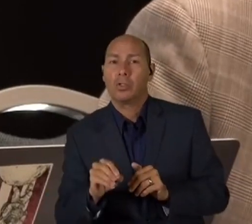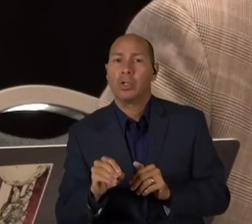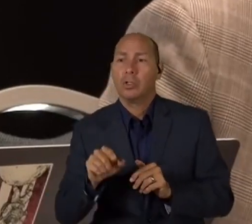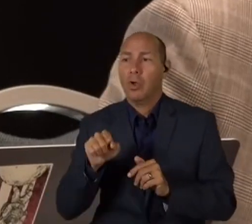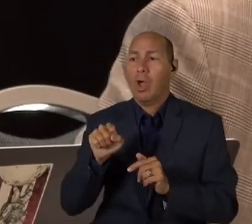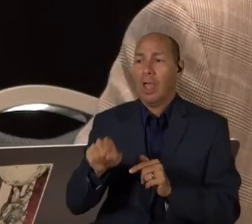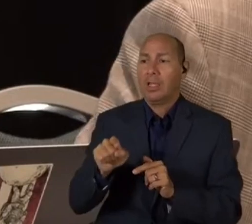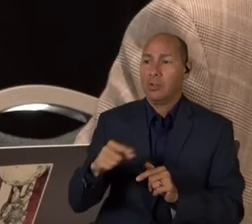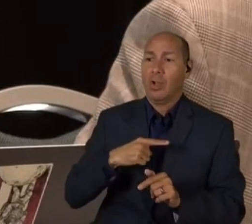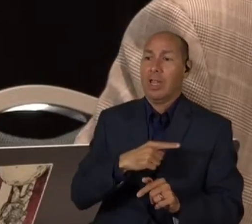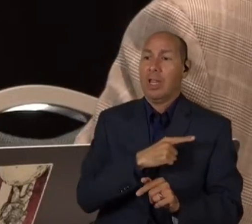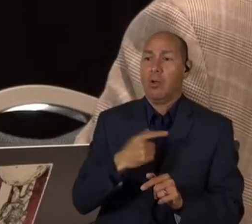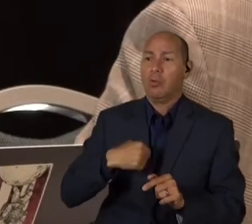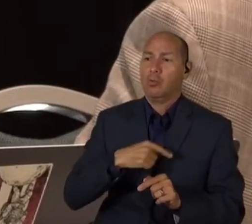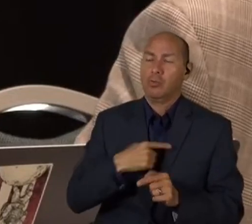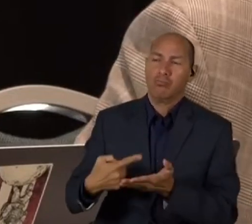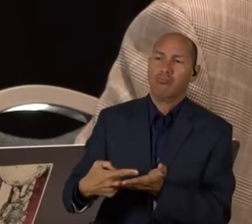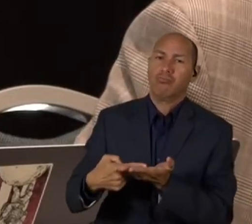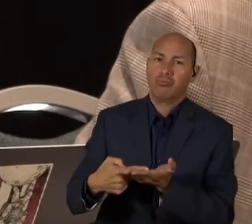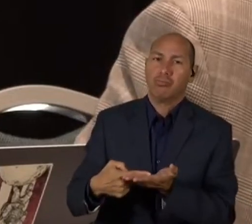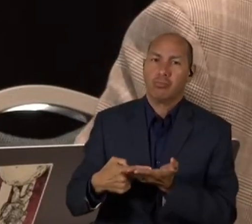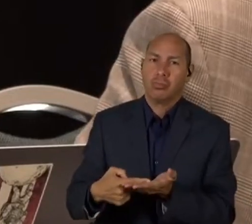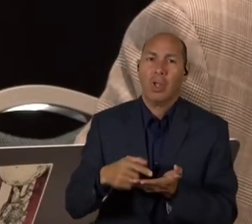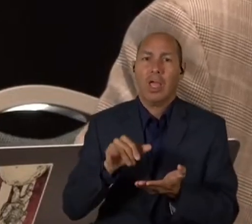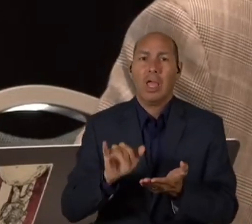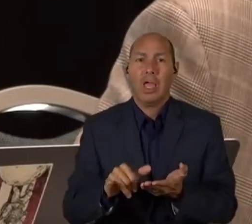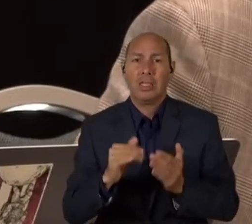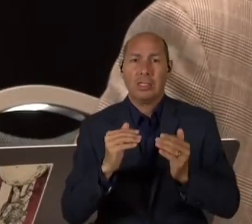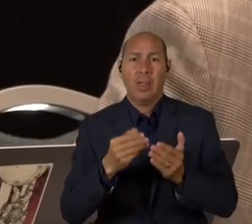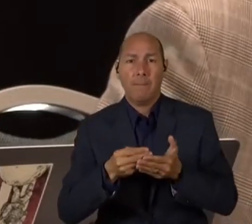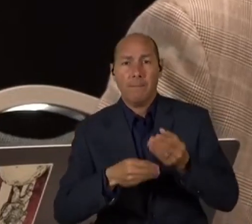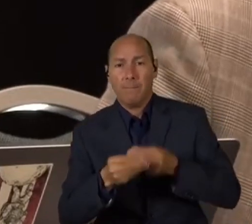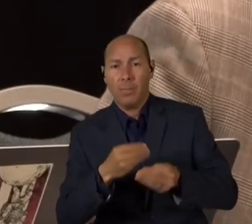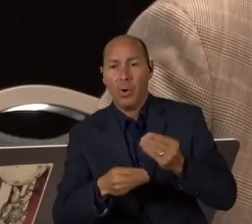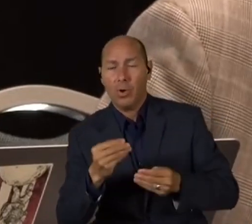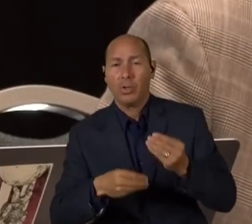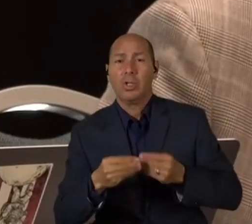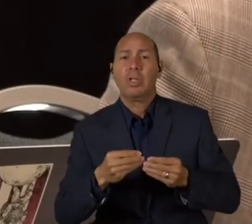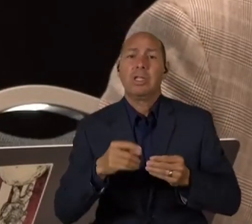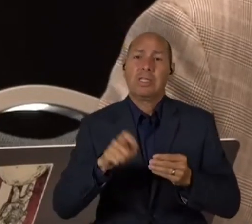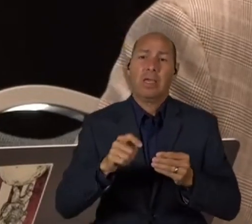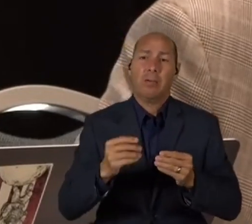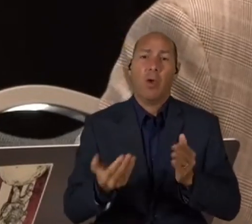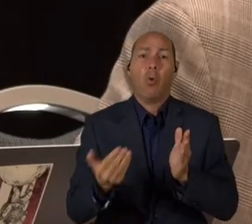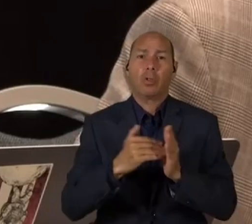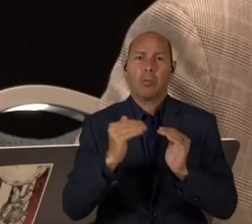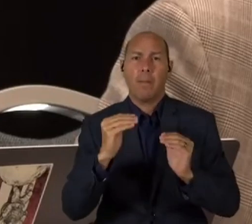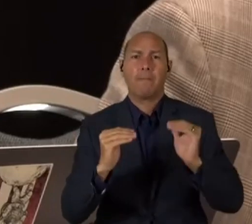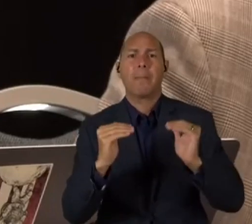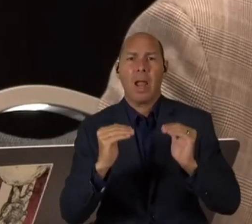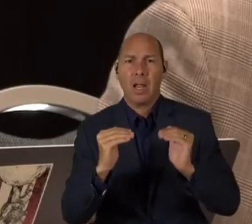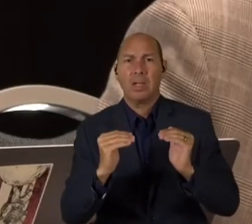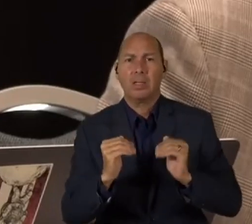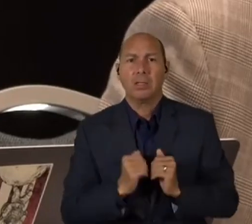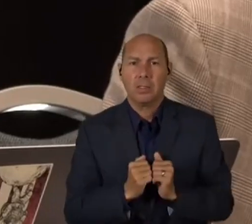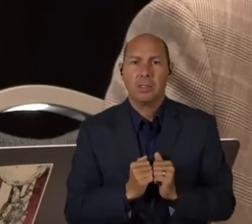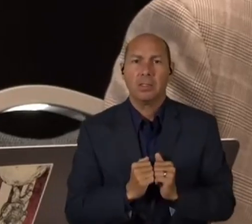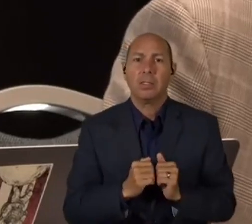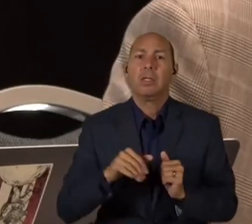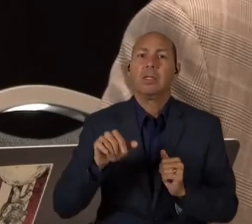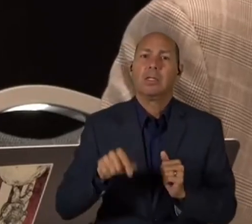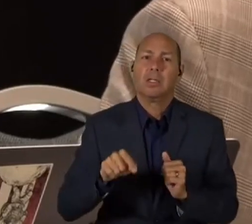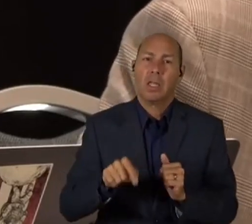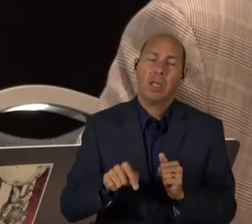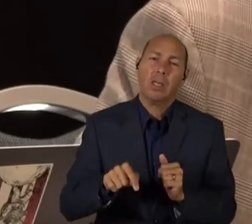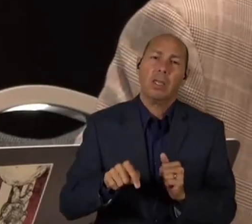point. This spending would have put the budget out of balance almost immediately, and we would have to go back to the drawing board and figure